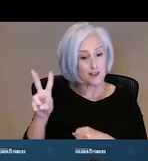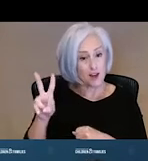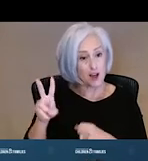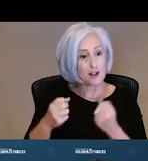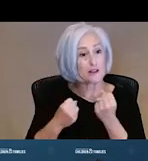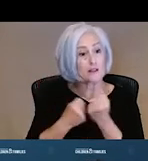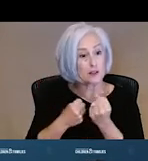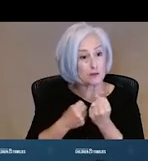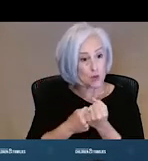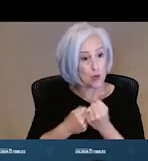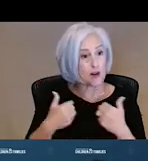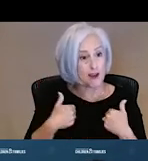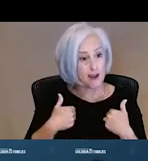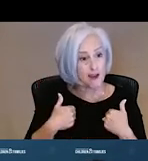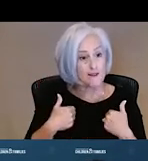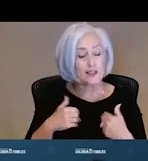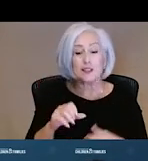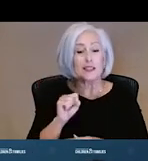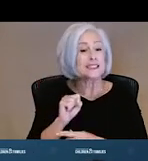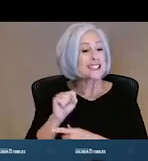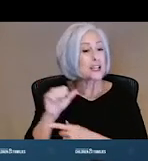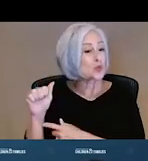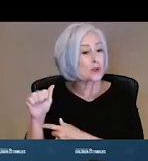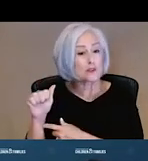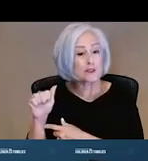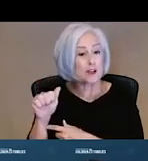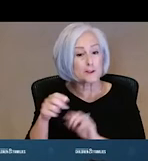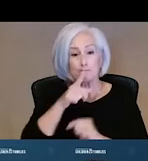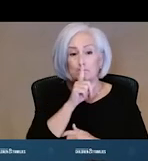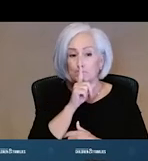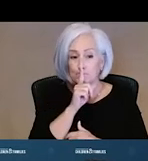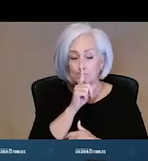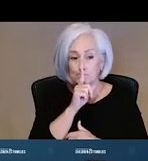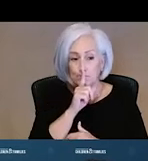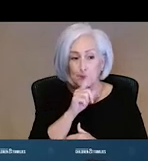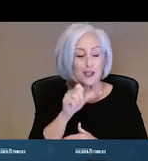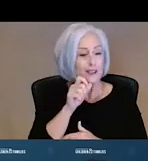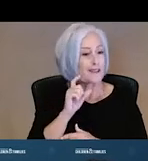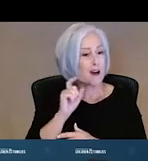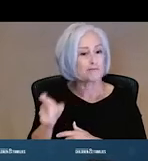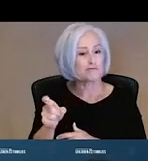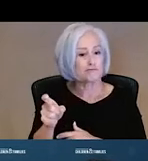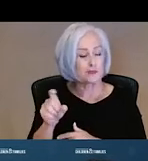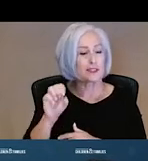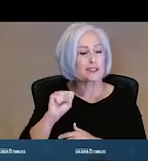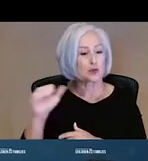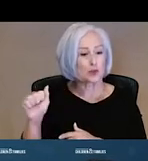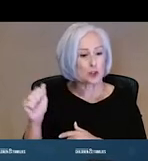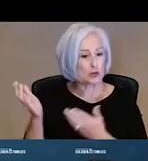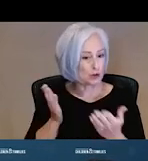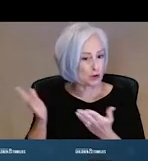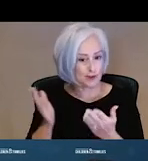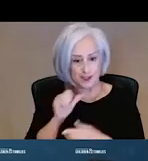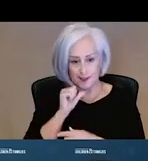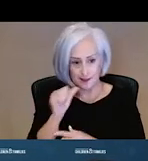assault survivor and is not receiving sexual assault services. So I want to start first with question number one,